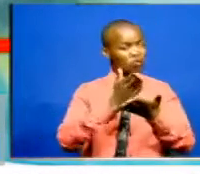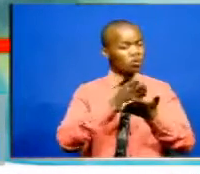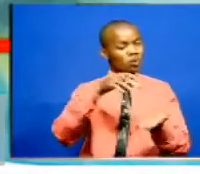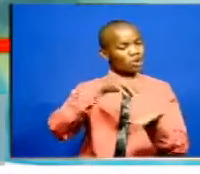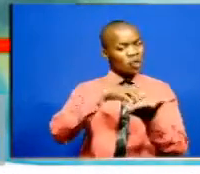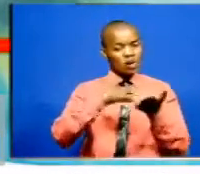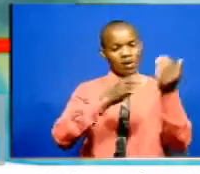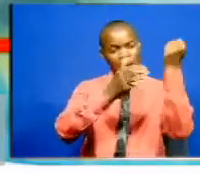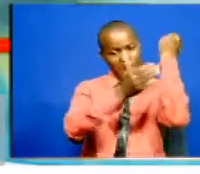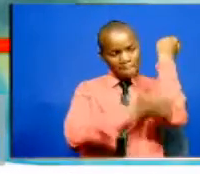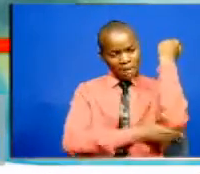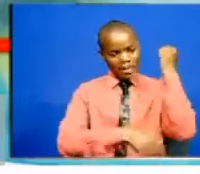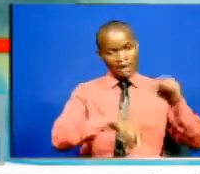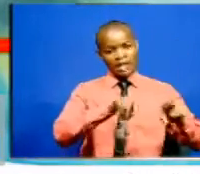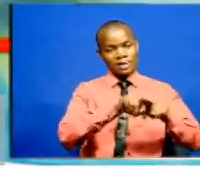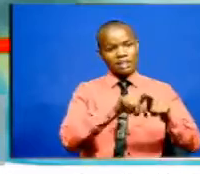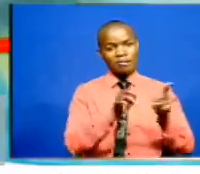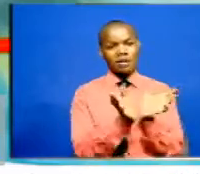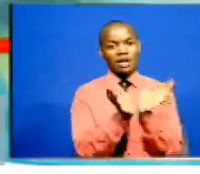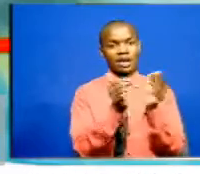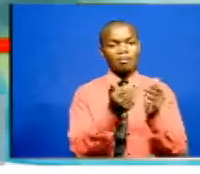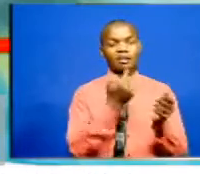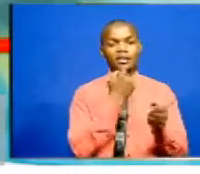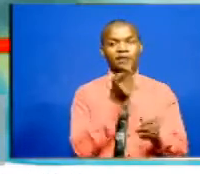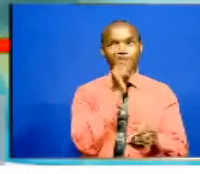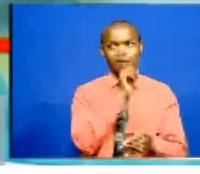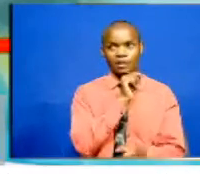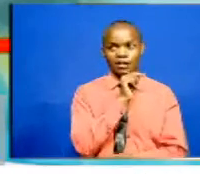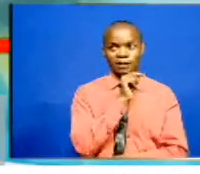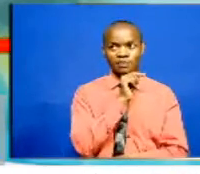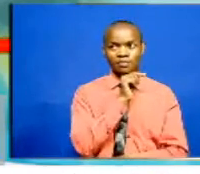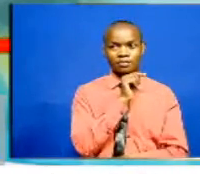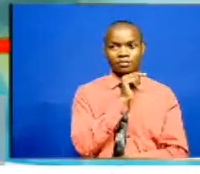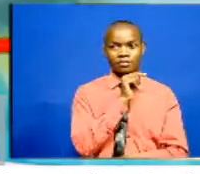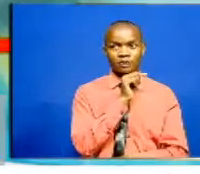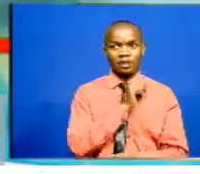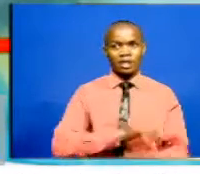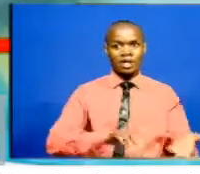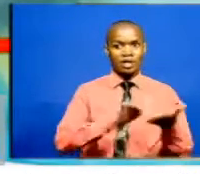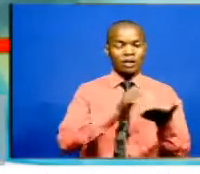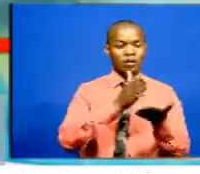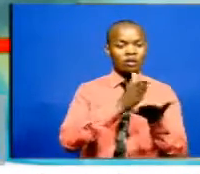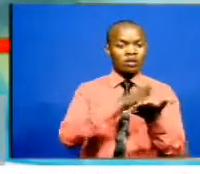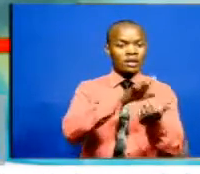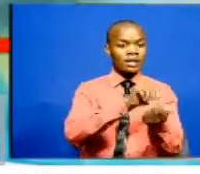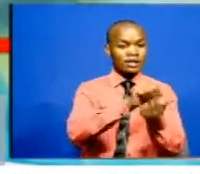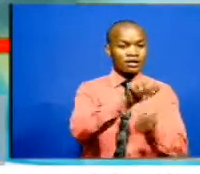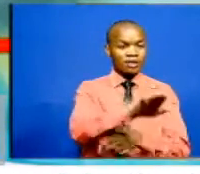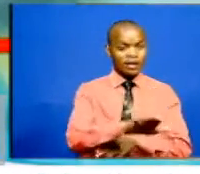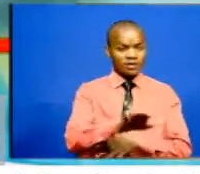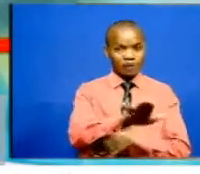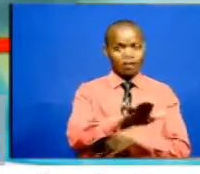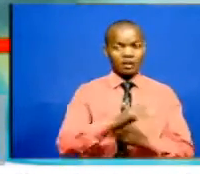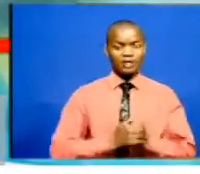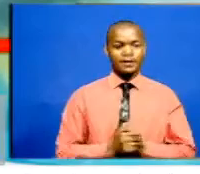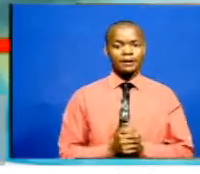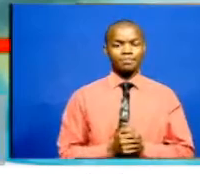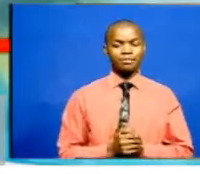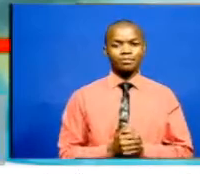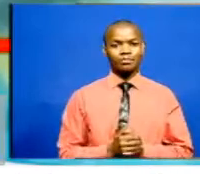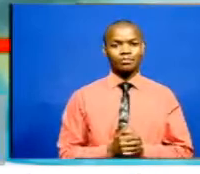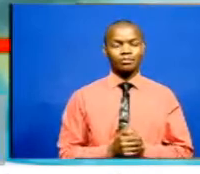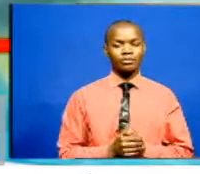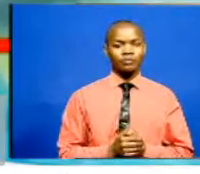And looking at some of the companies have been mentioned that they are actually polluting the environment.